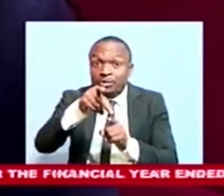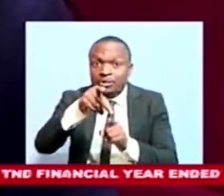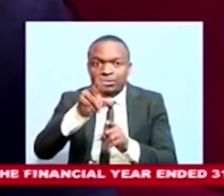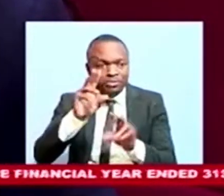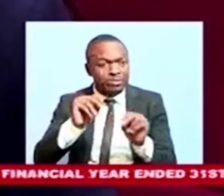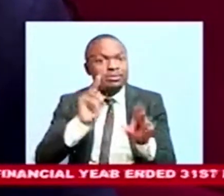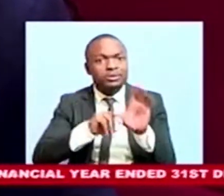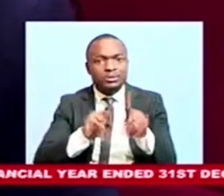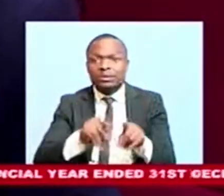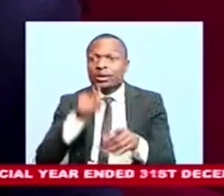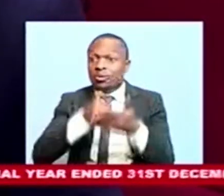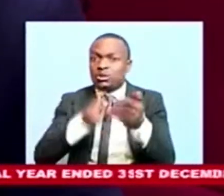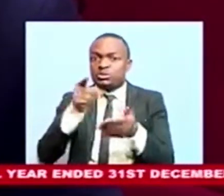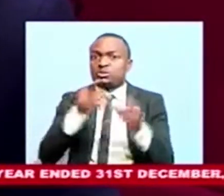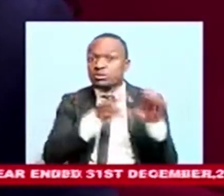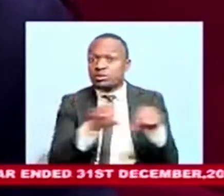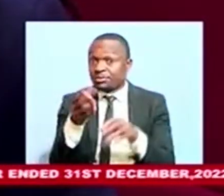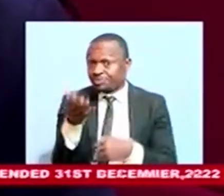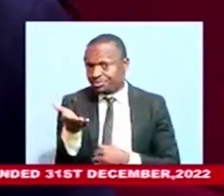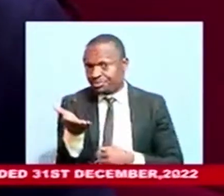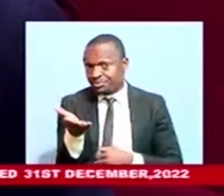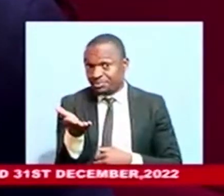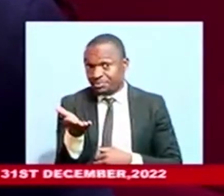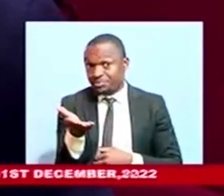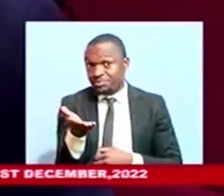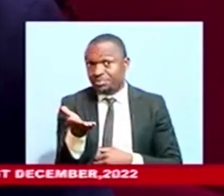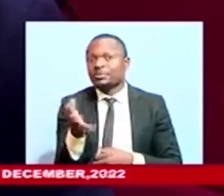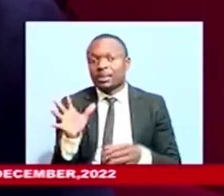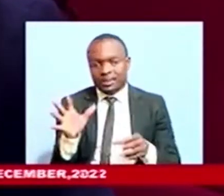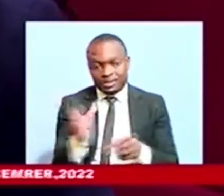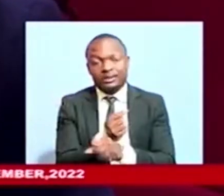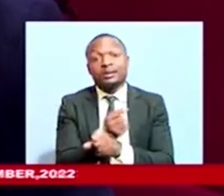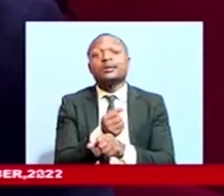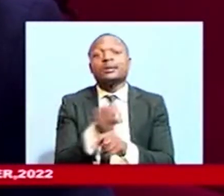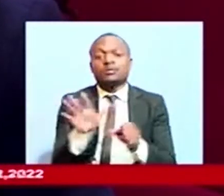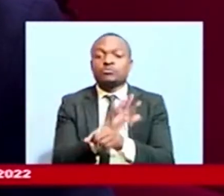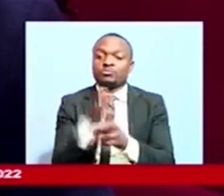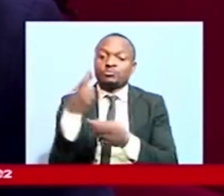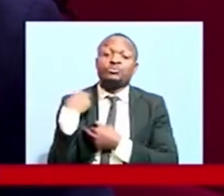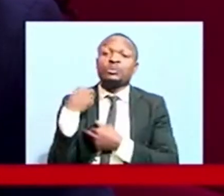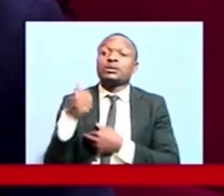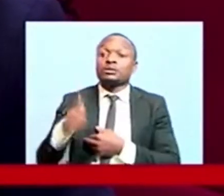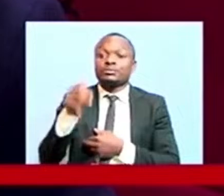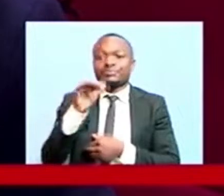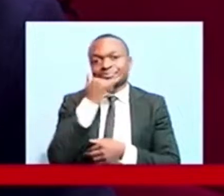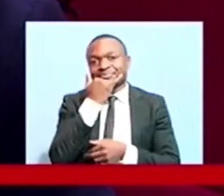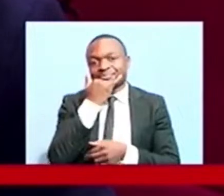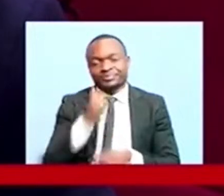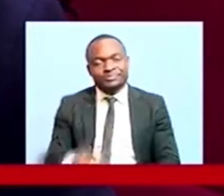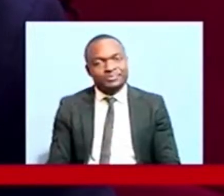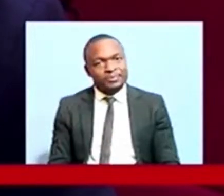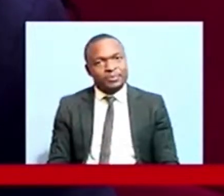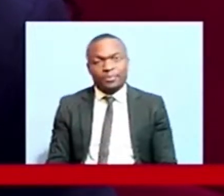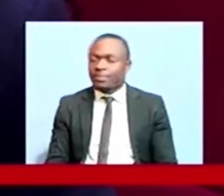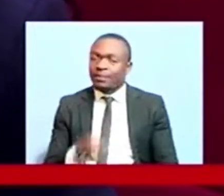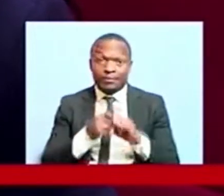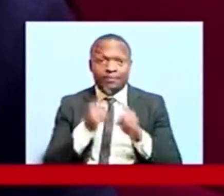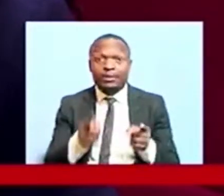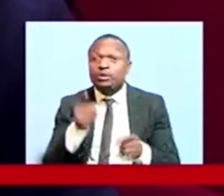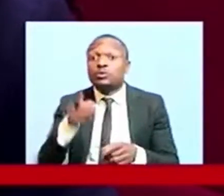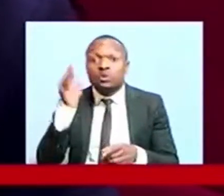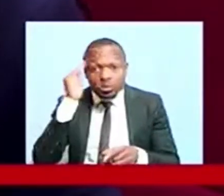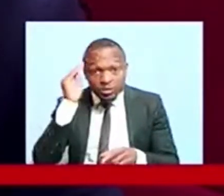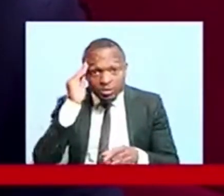you did? I take full responsibility what I erred. No, but you know how much